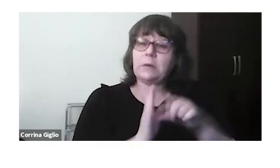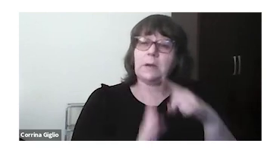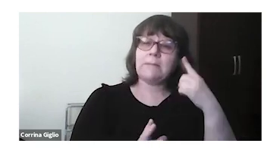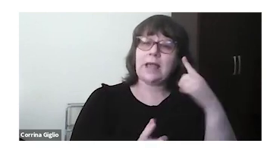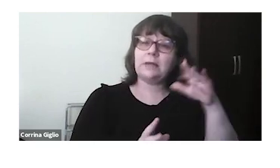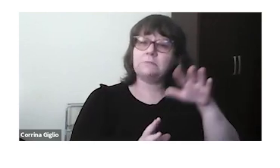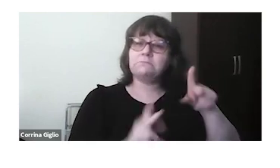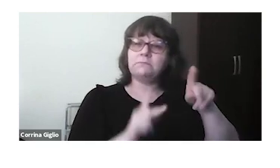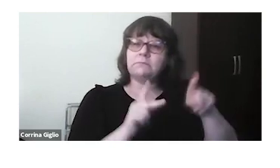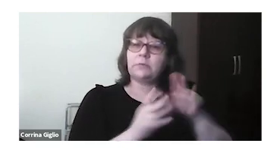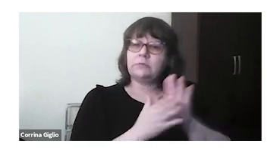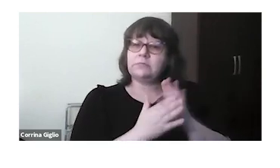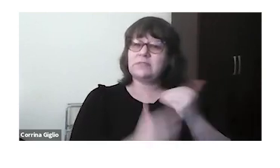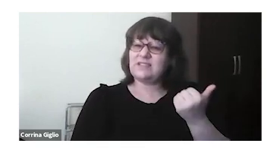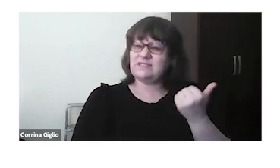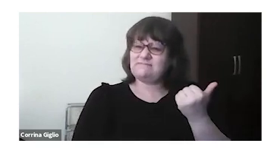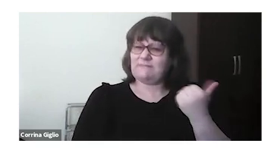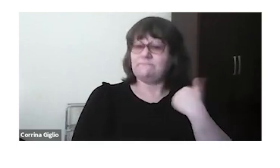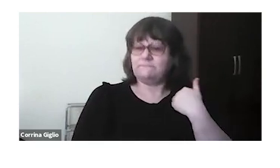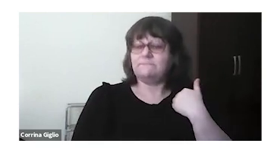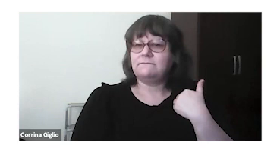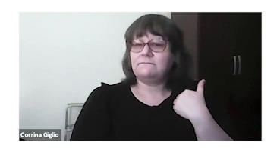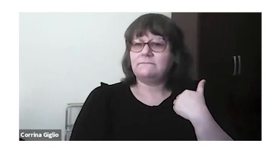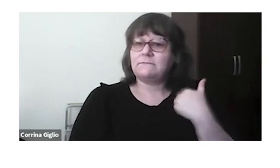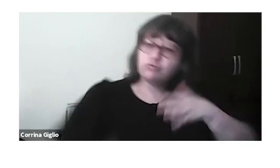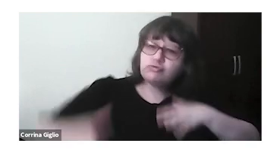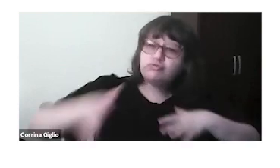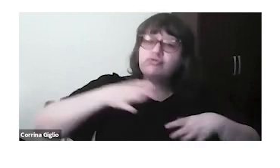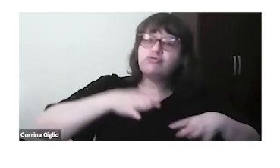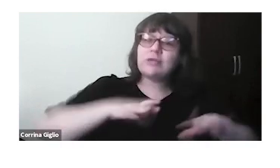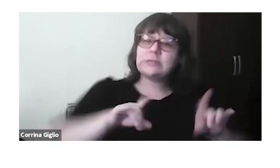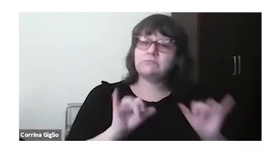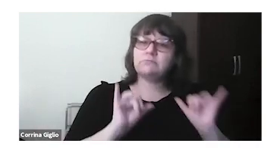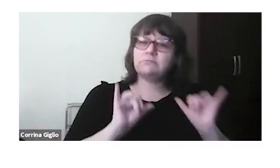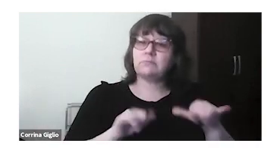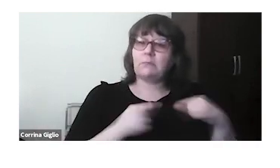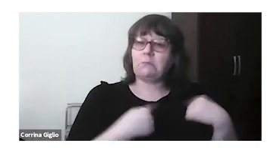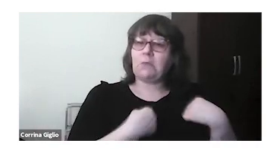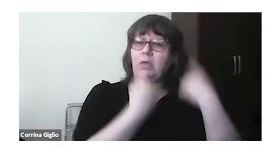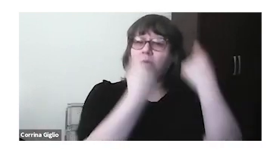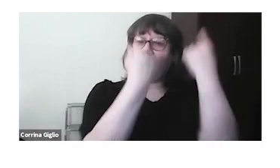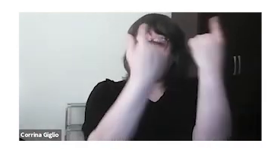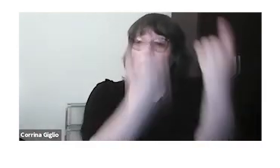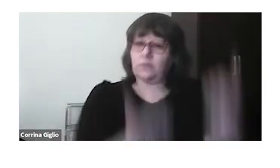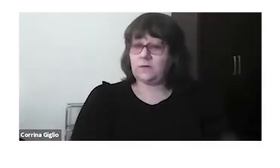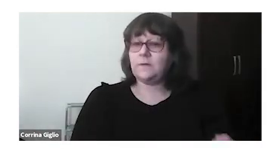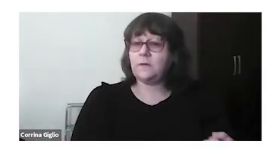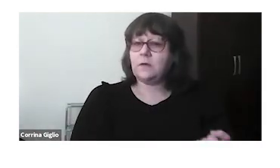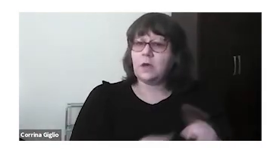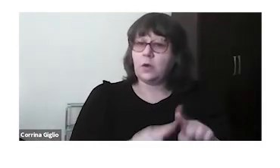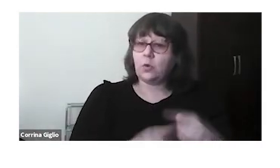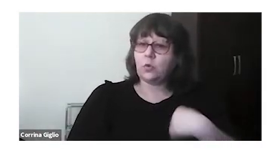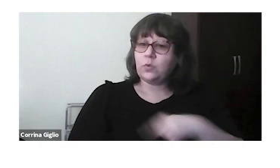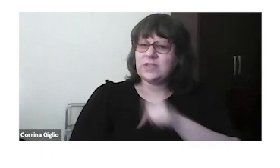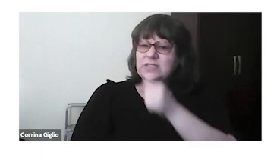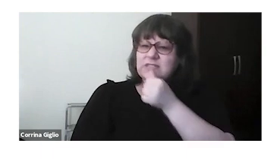people have, been dressing like this for, decades, and we suffer for it. Like,